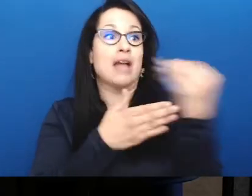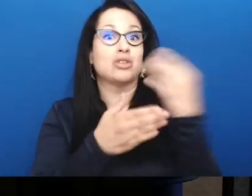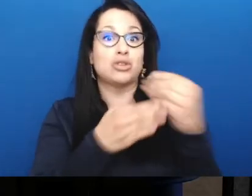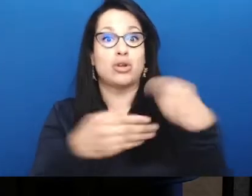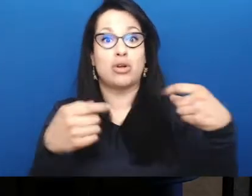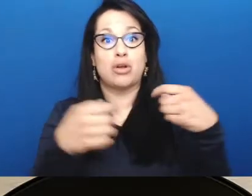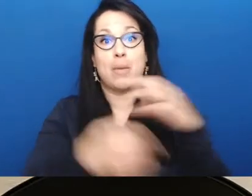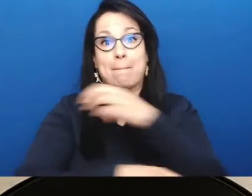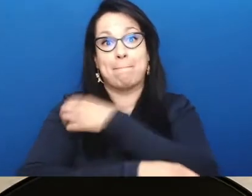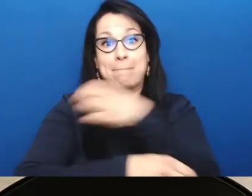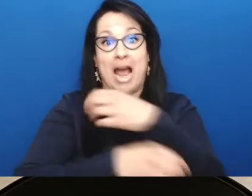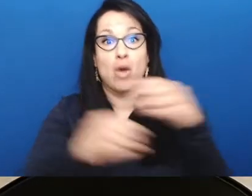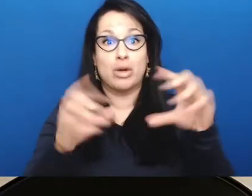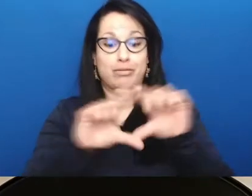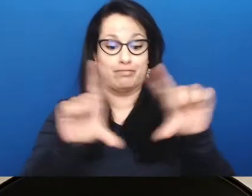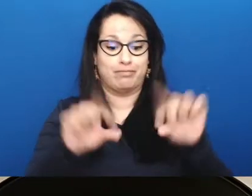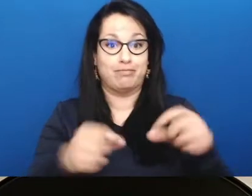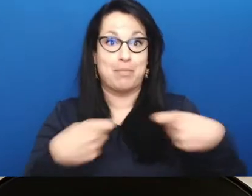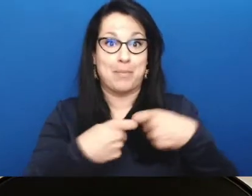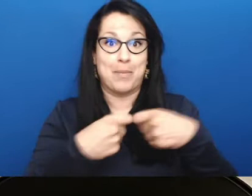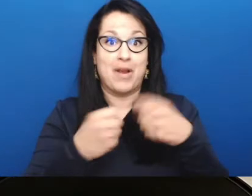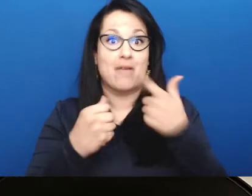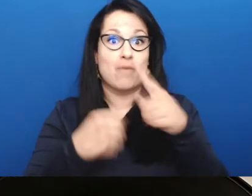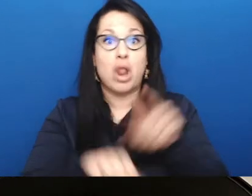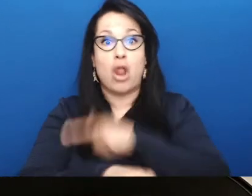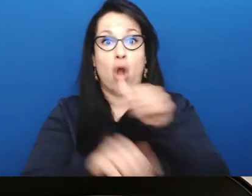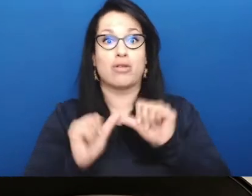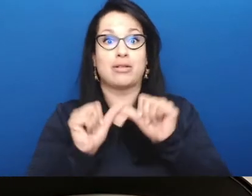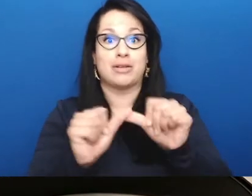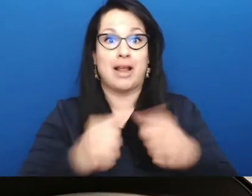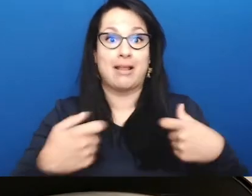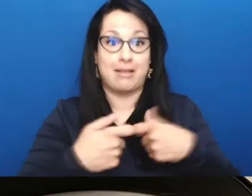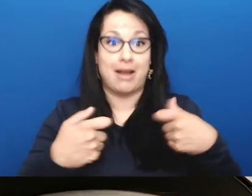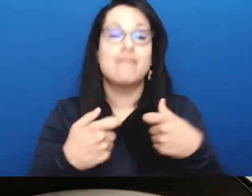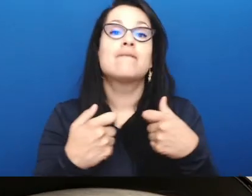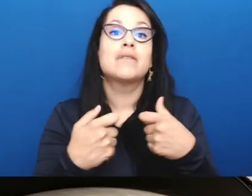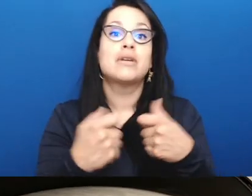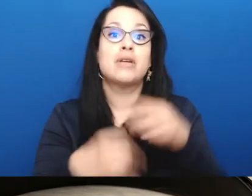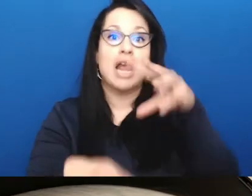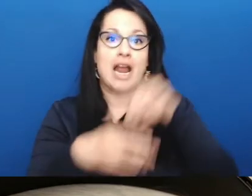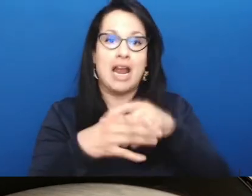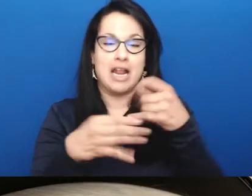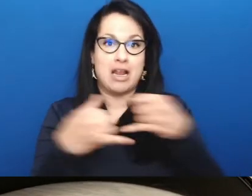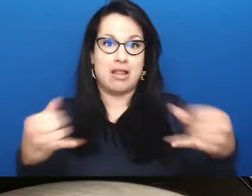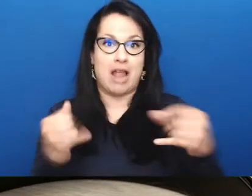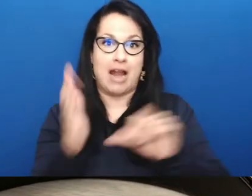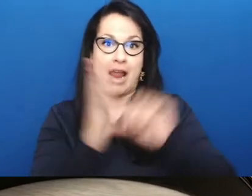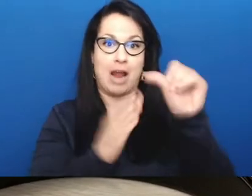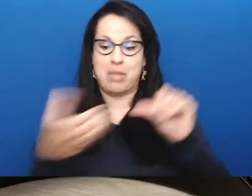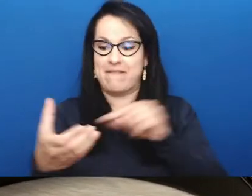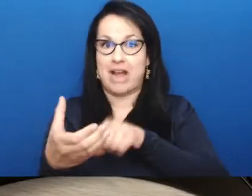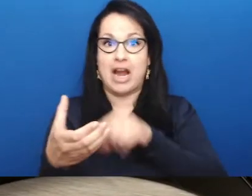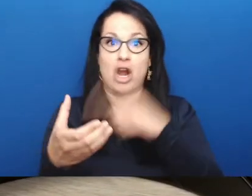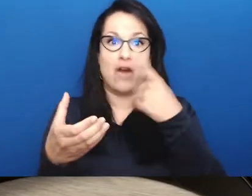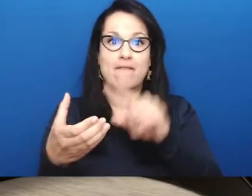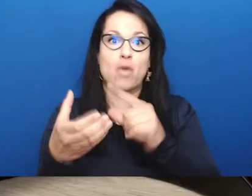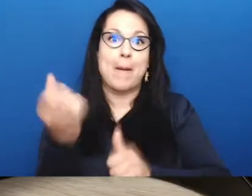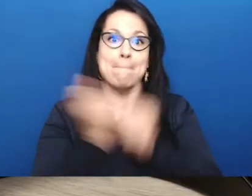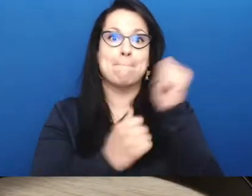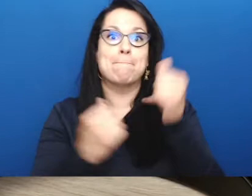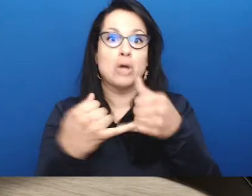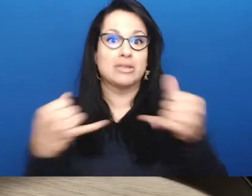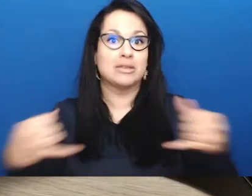life. An inline amplifier connects to most corded landline telephones to amplify incoming sound